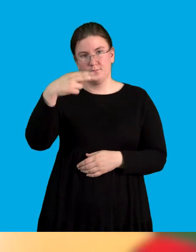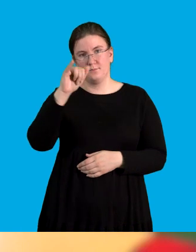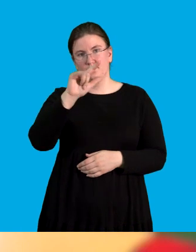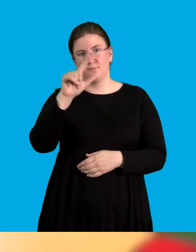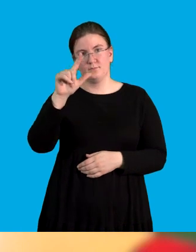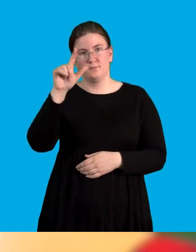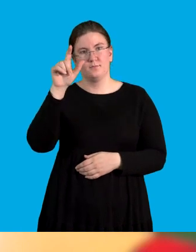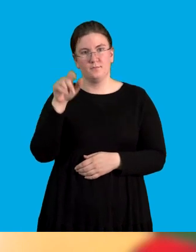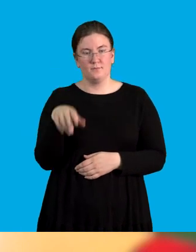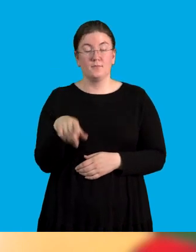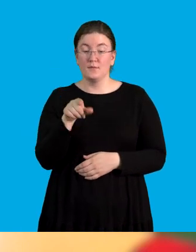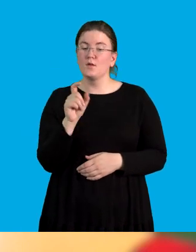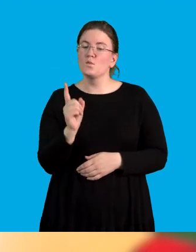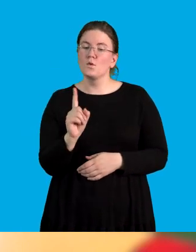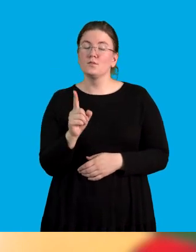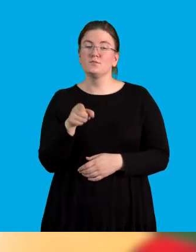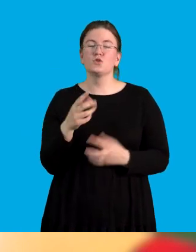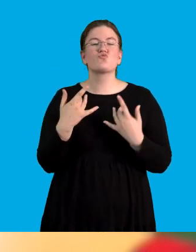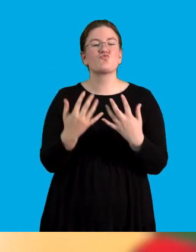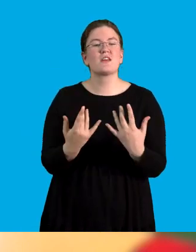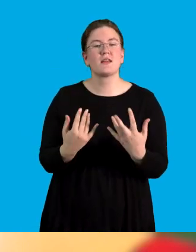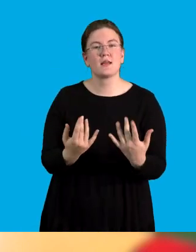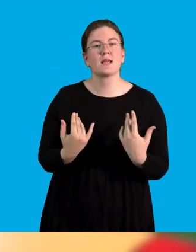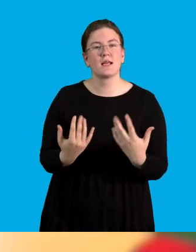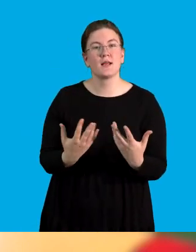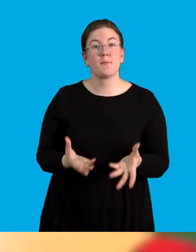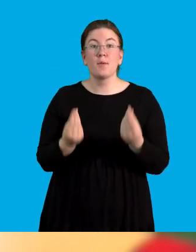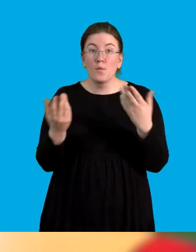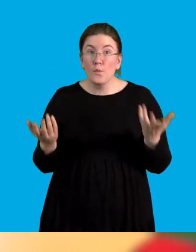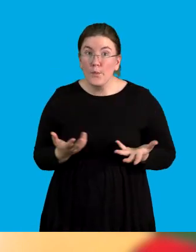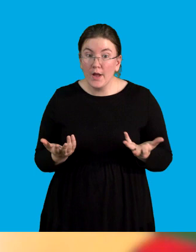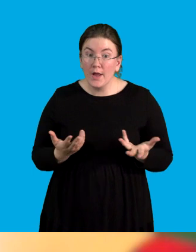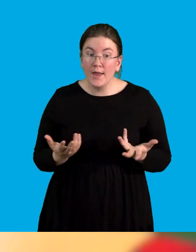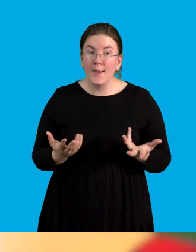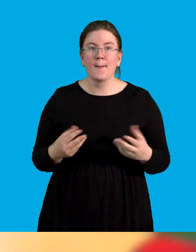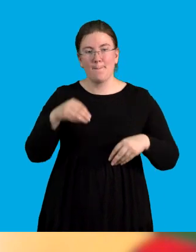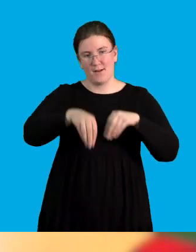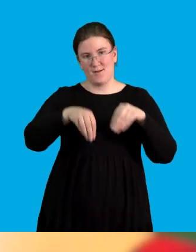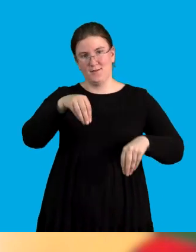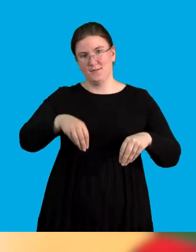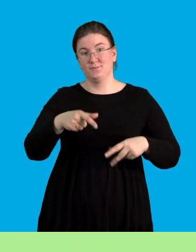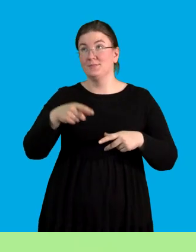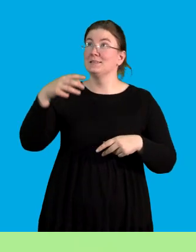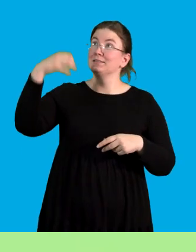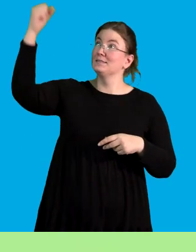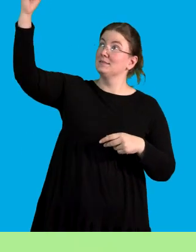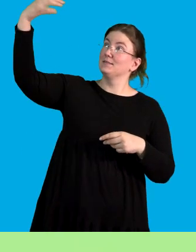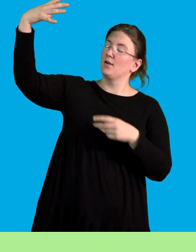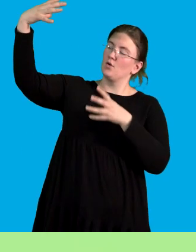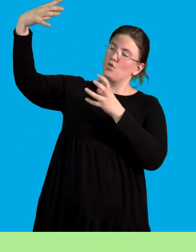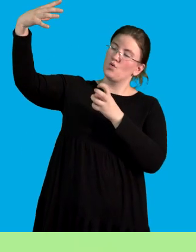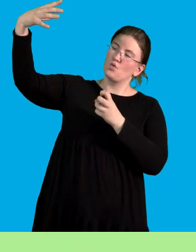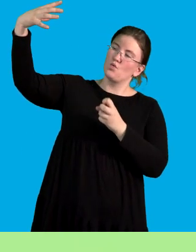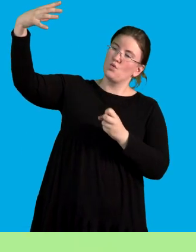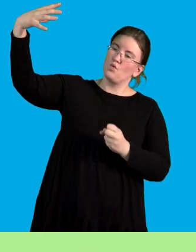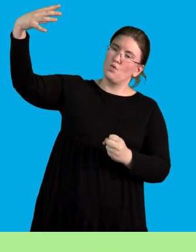is found in plants, in green plants to be specific, that absorbs radiant energy from the sun